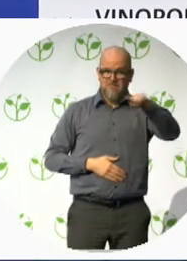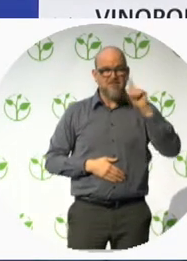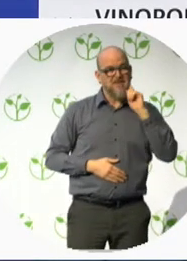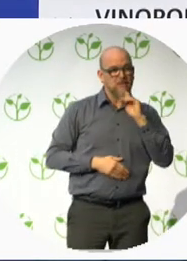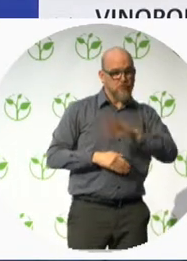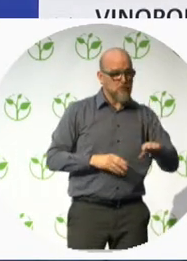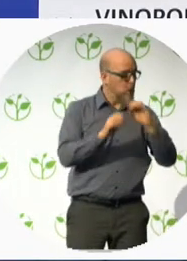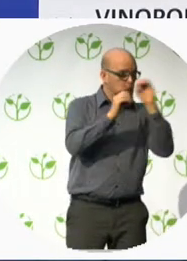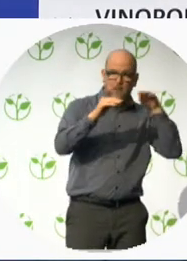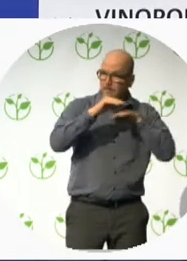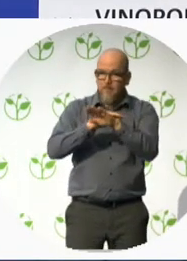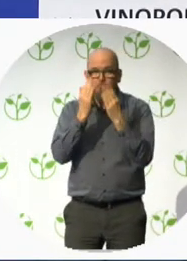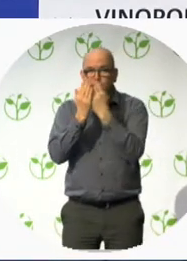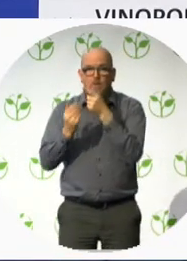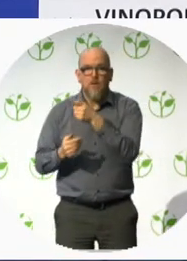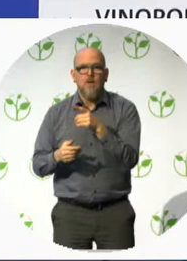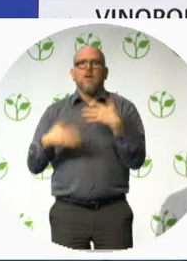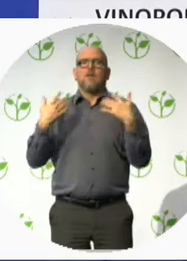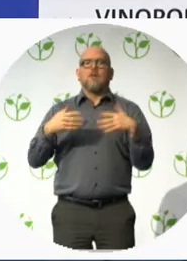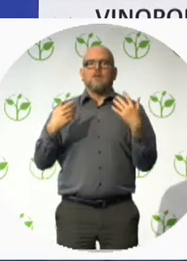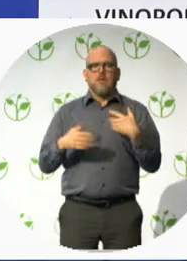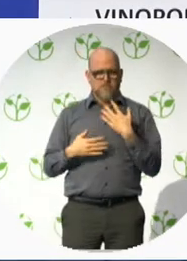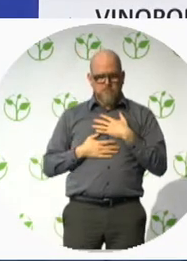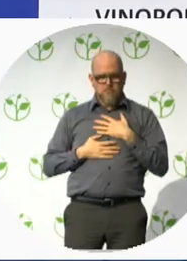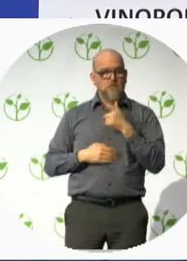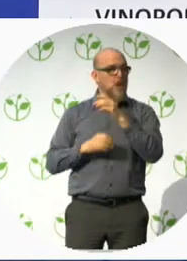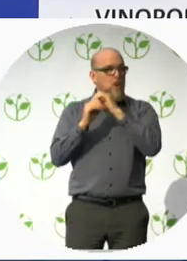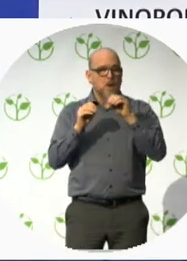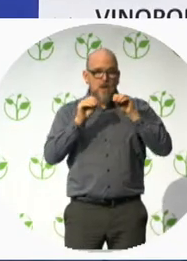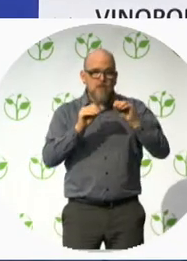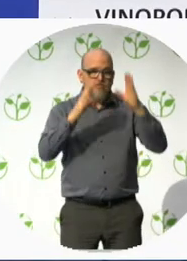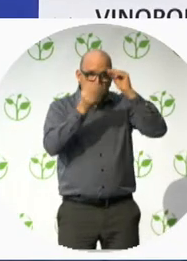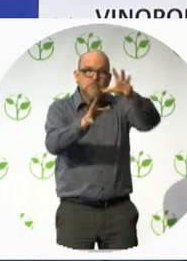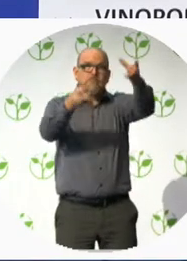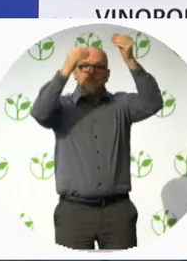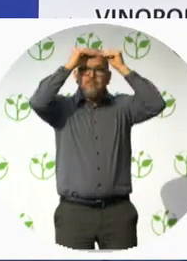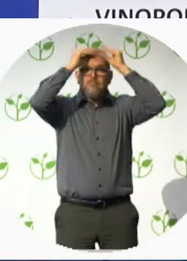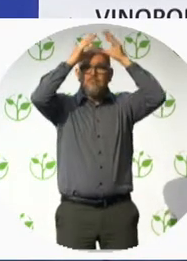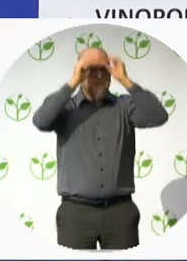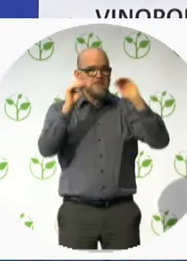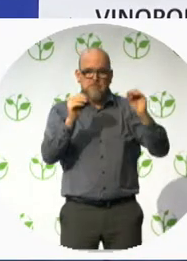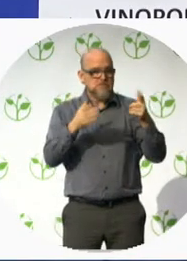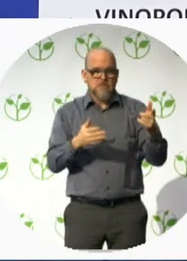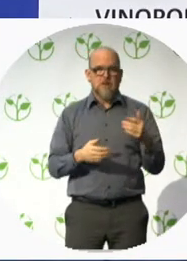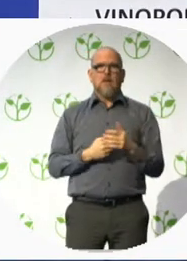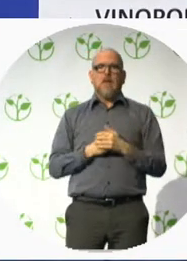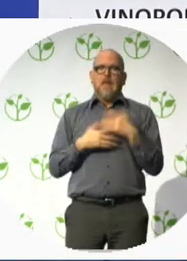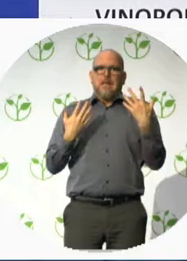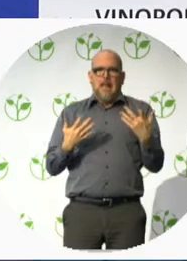no education past sixth grade. Needless to say, there's a lot of illiteracy.